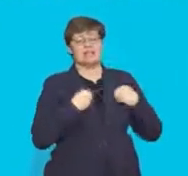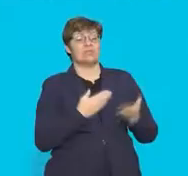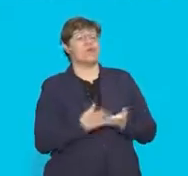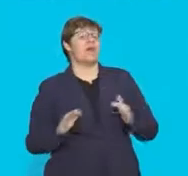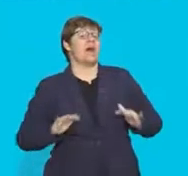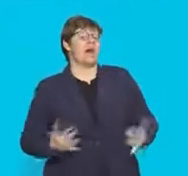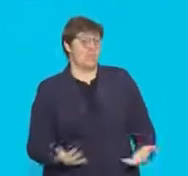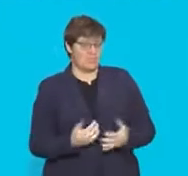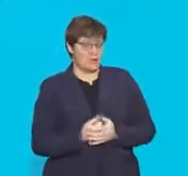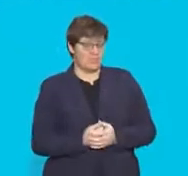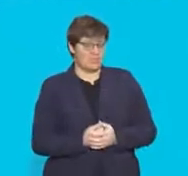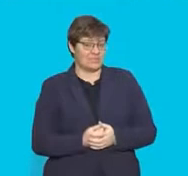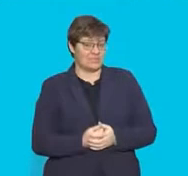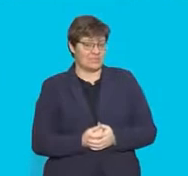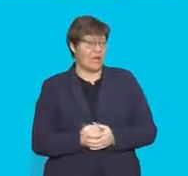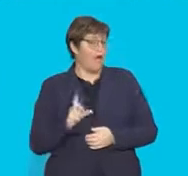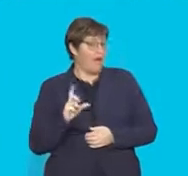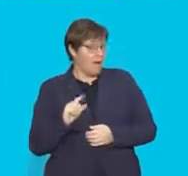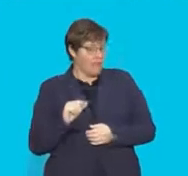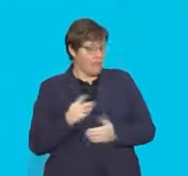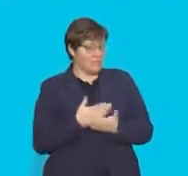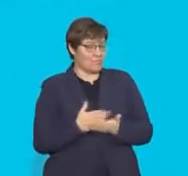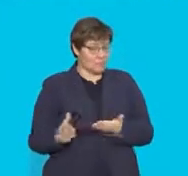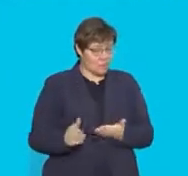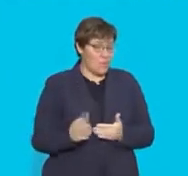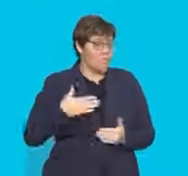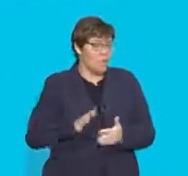asset. I'm sure I've piqued your interest on asset